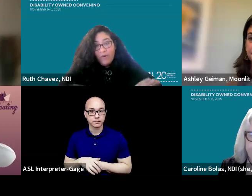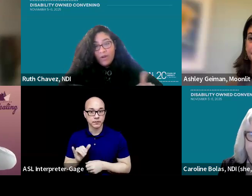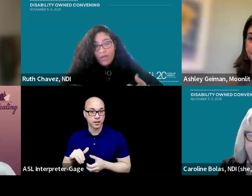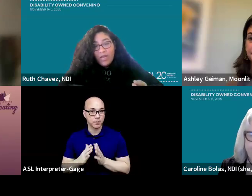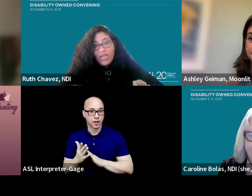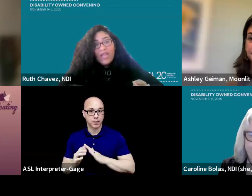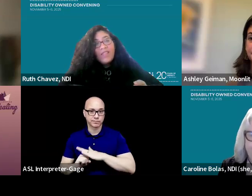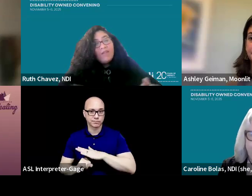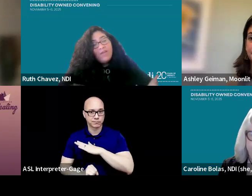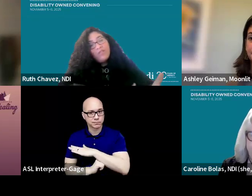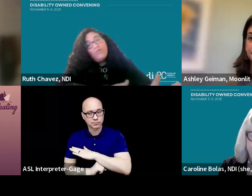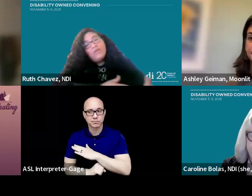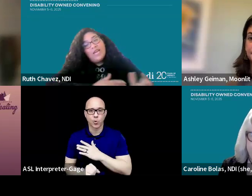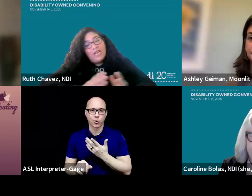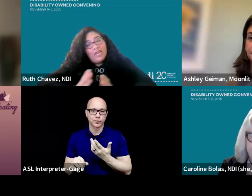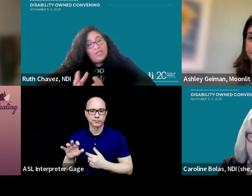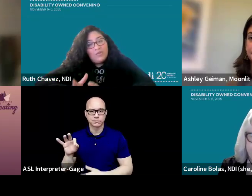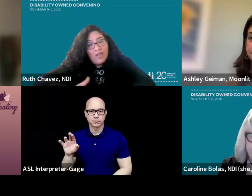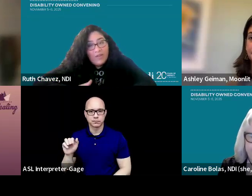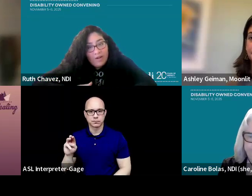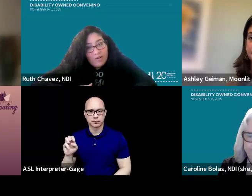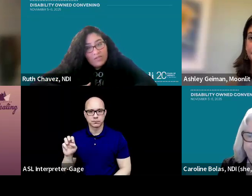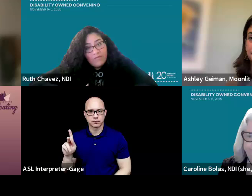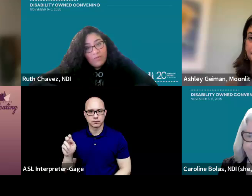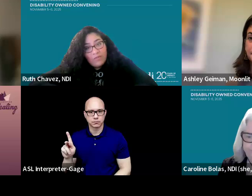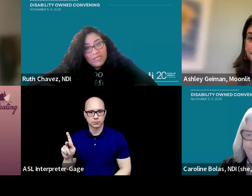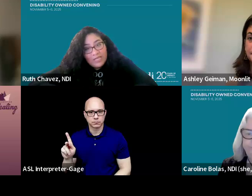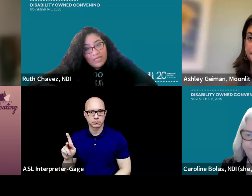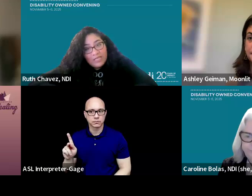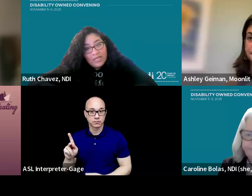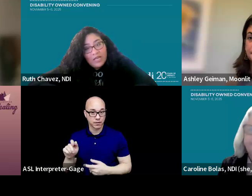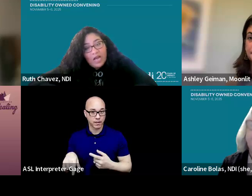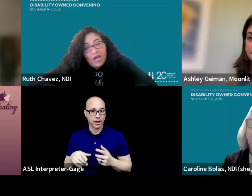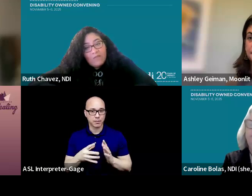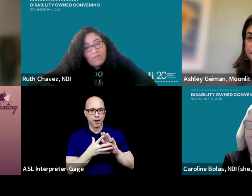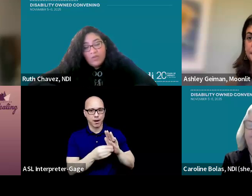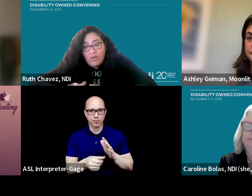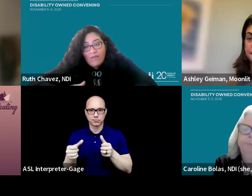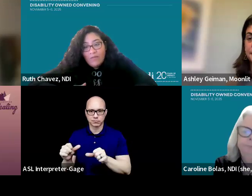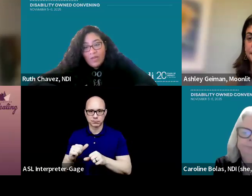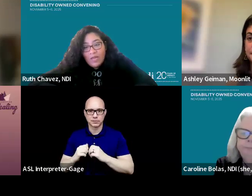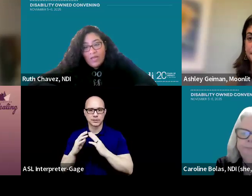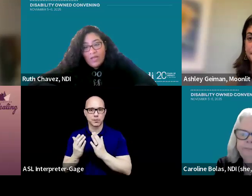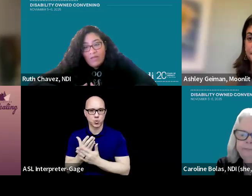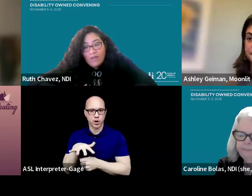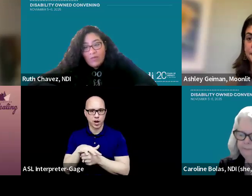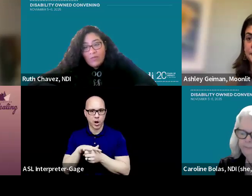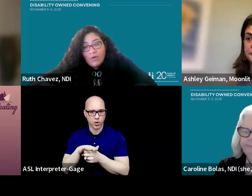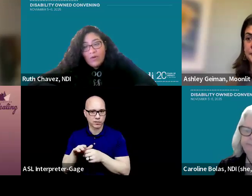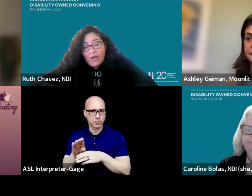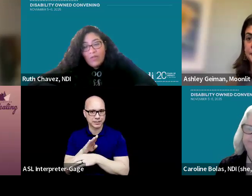or framework can then be duplicated into other areas of your business. You don't have to be